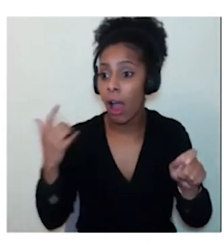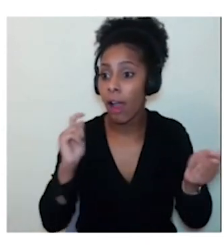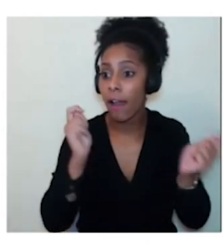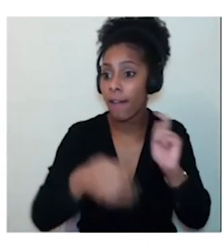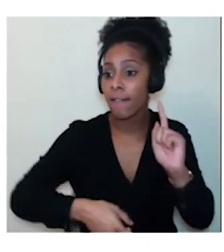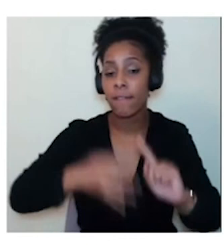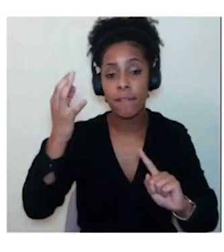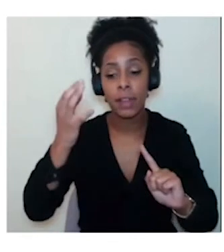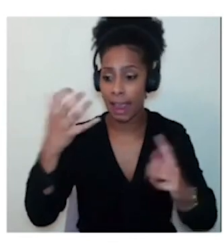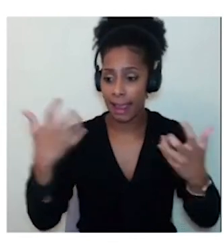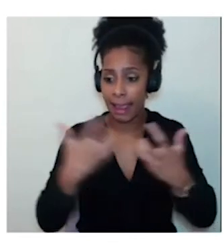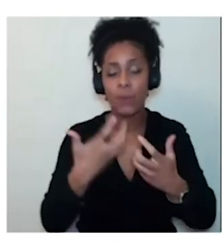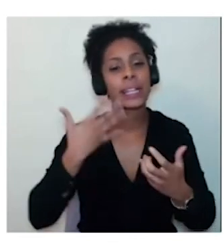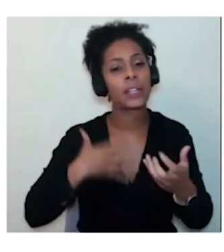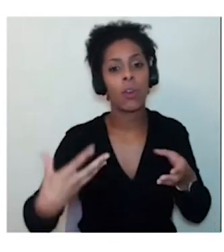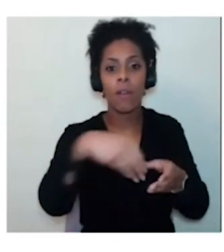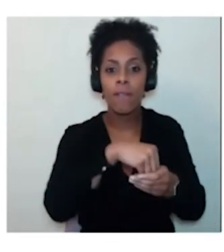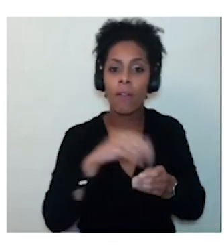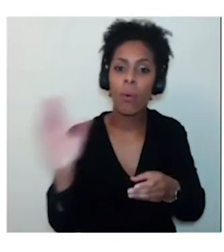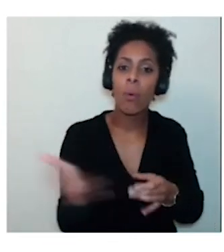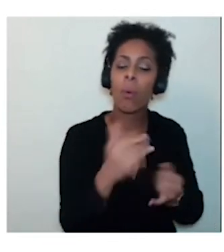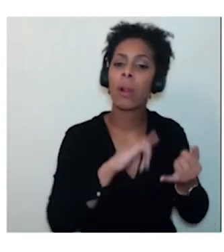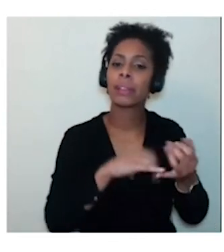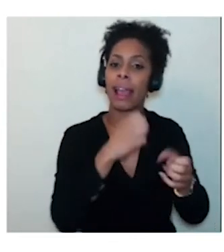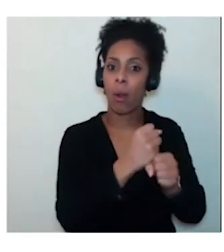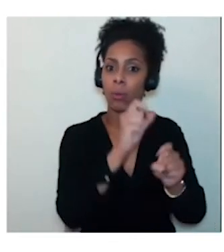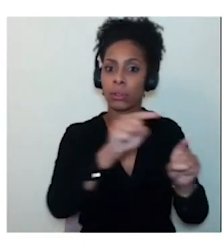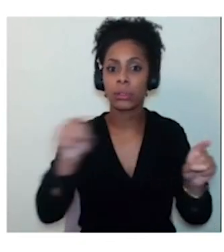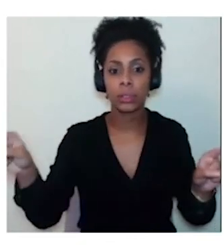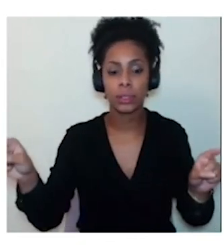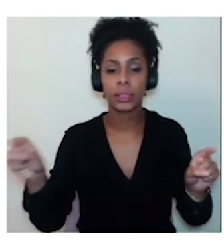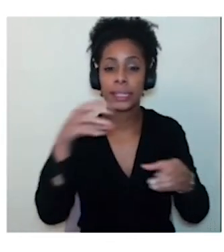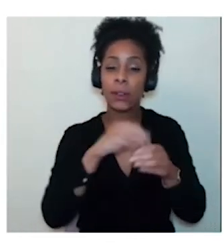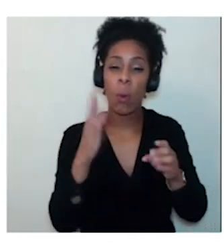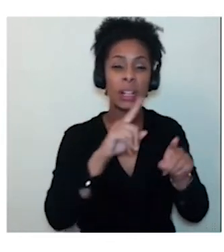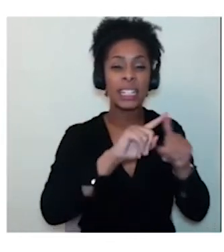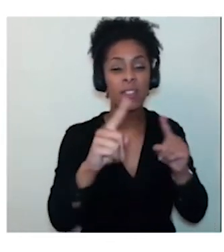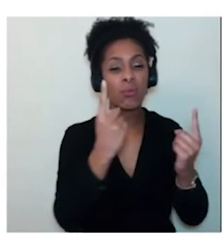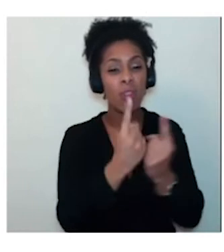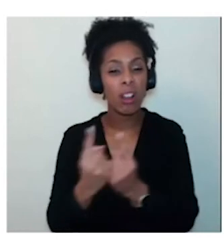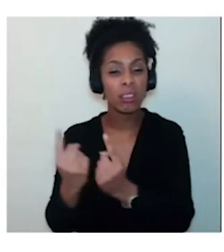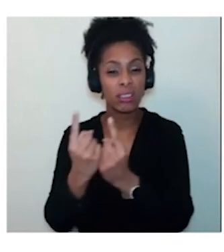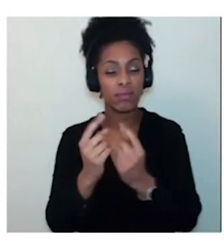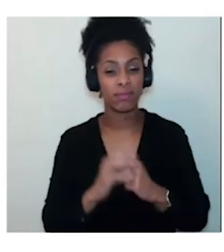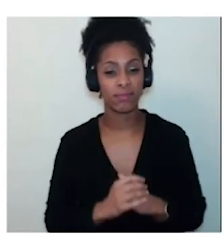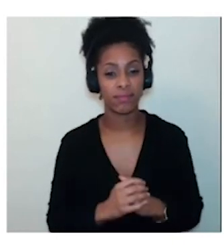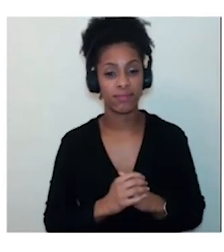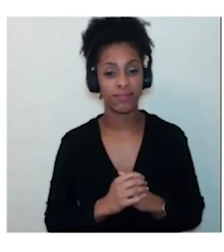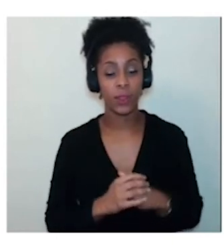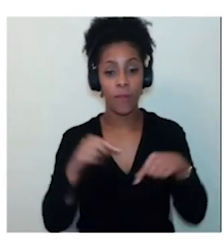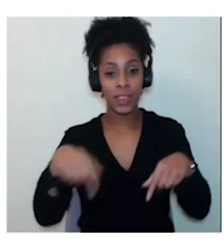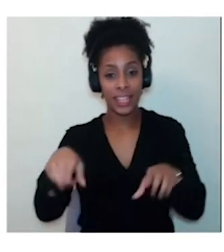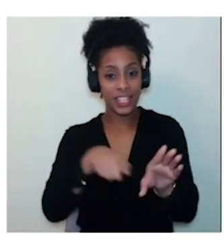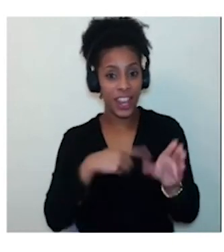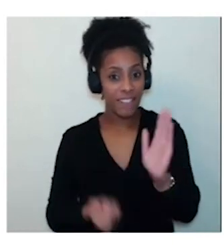in the ecosystem for all product categories. Our message to this year's event is, let's engage